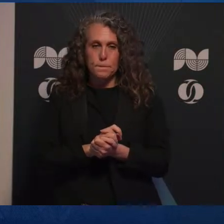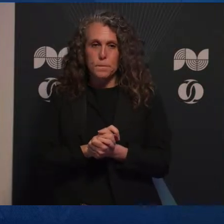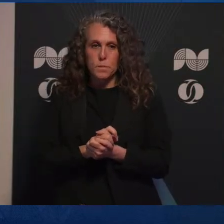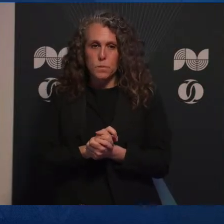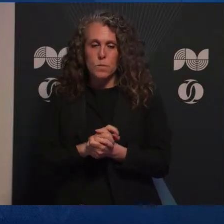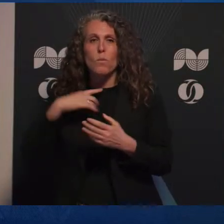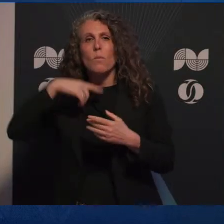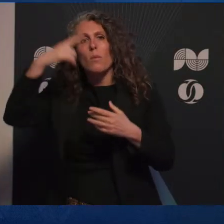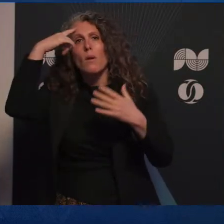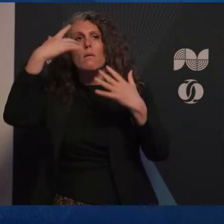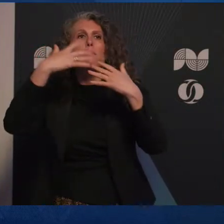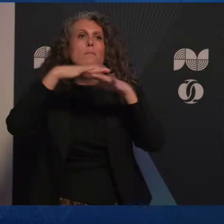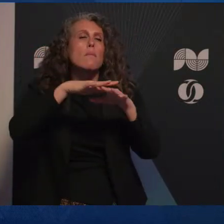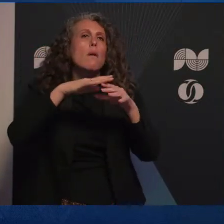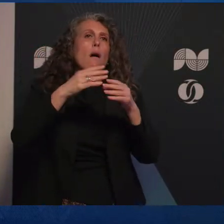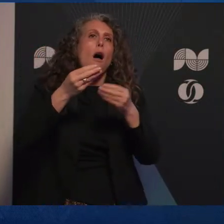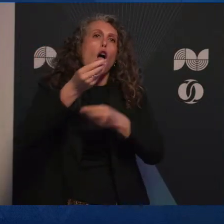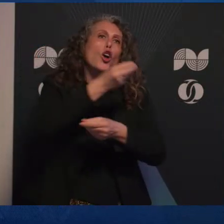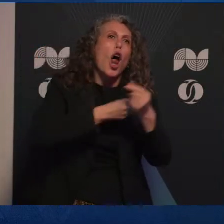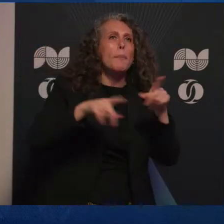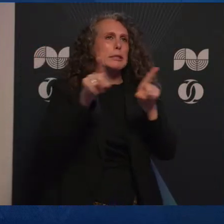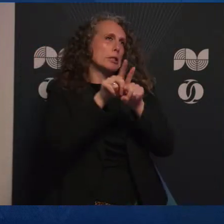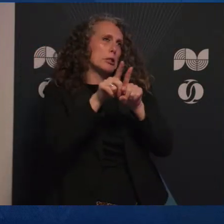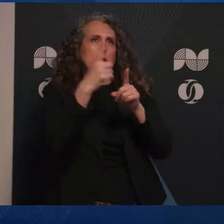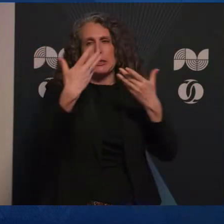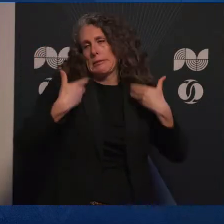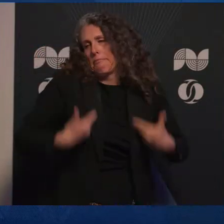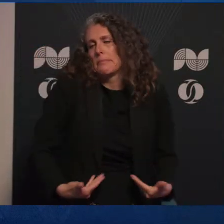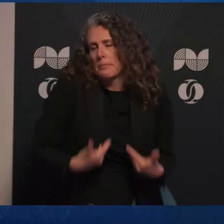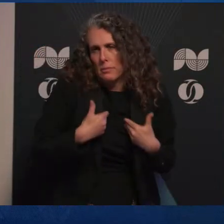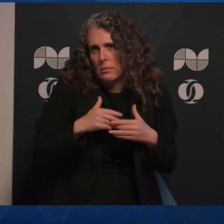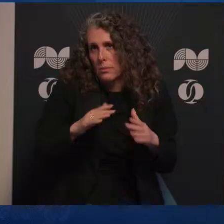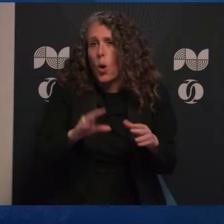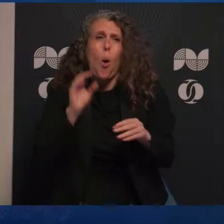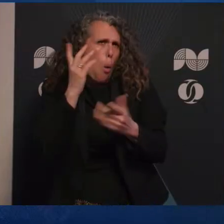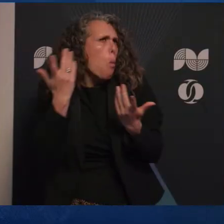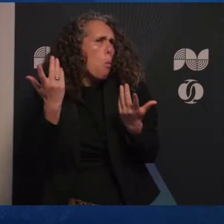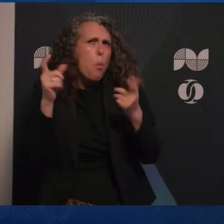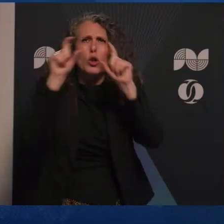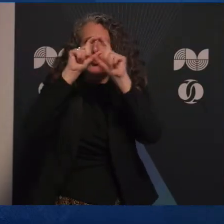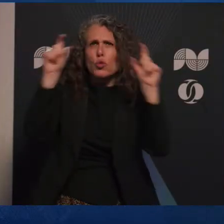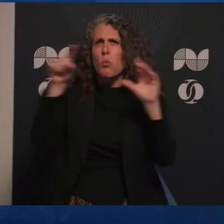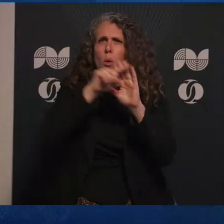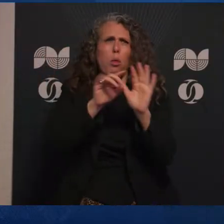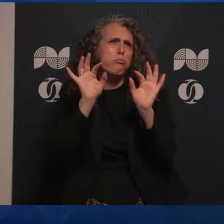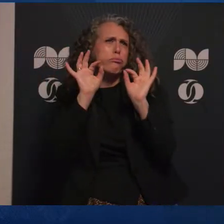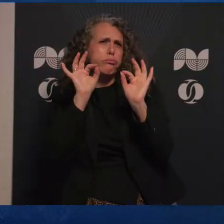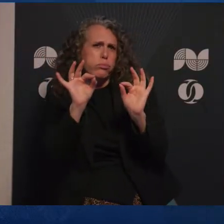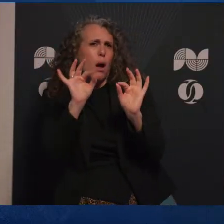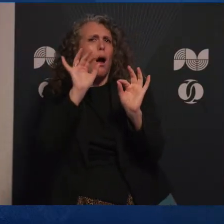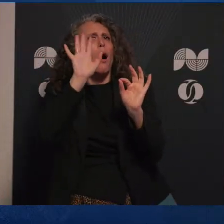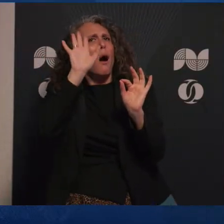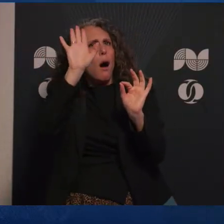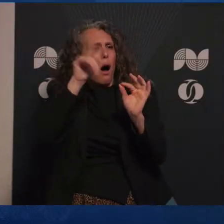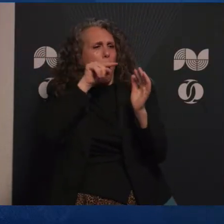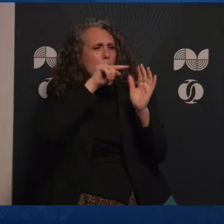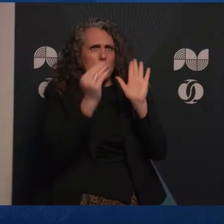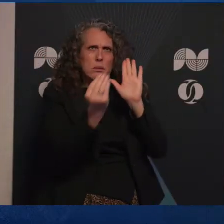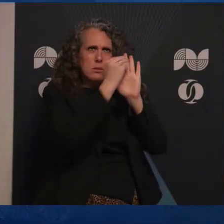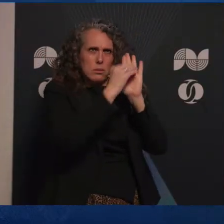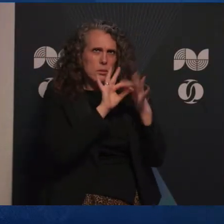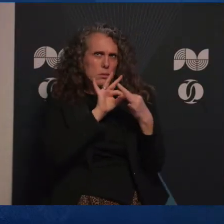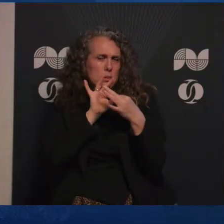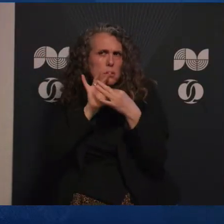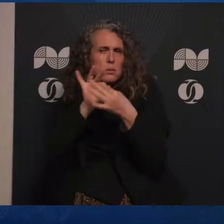particularly mainstream economists like Beata myself would sort of say, industrial policy is fine if it addresses market failures, if it makes you grow